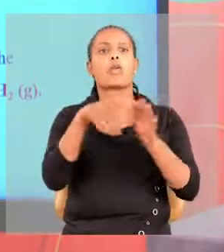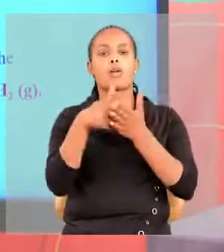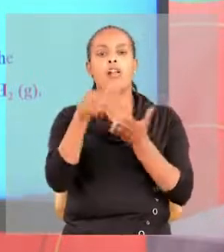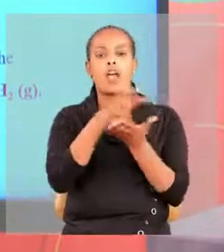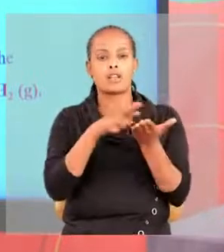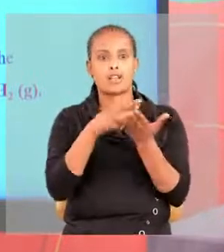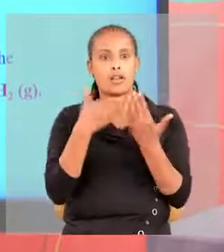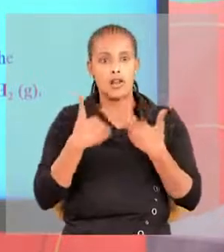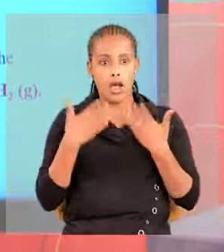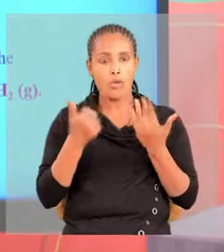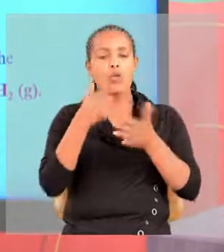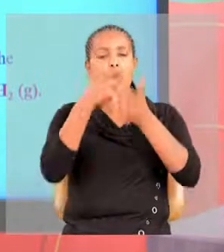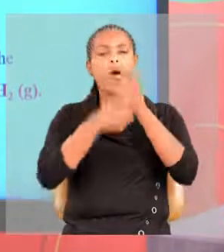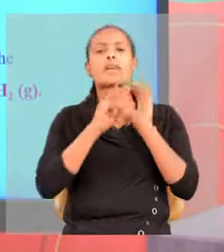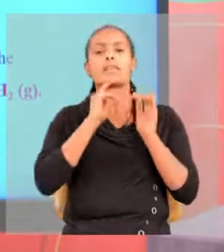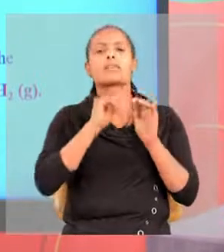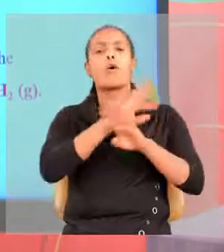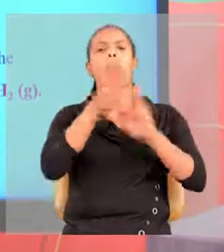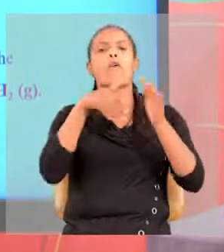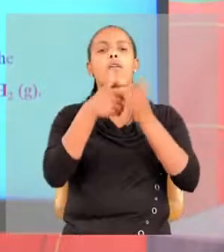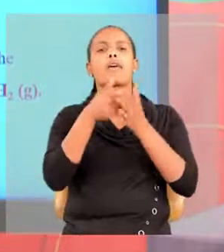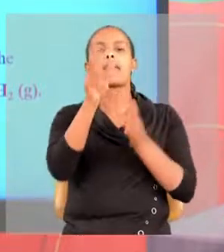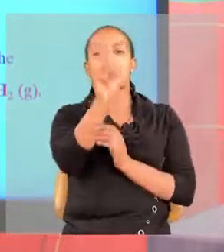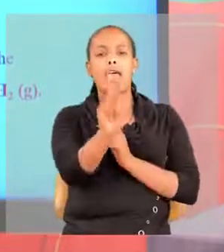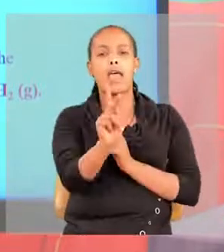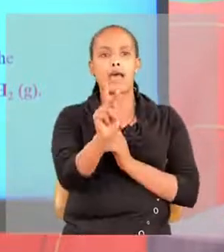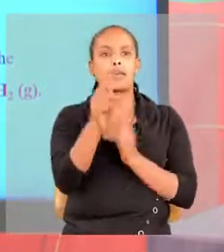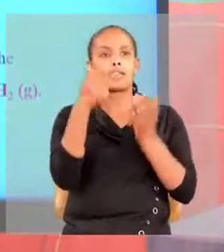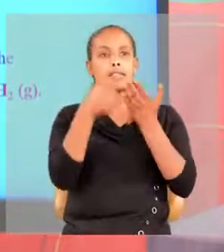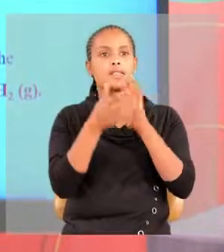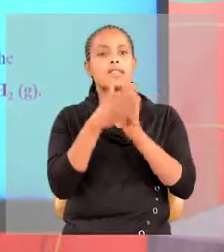reaction. Now what is the overall K for